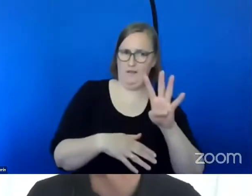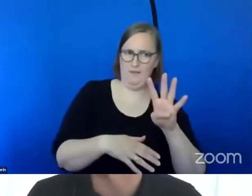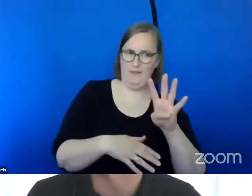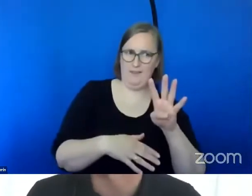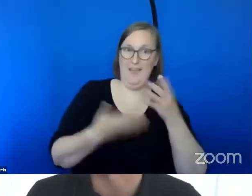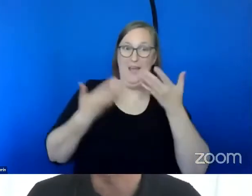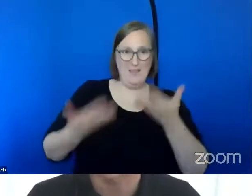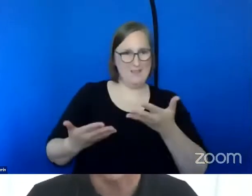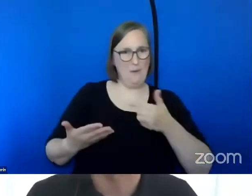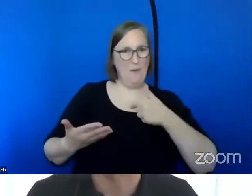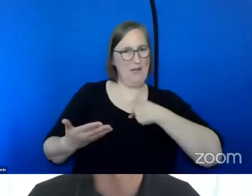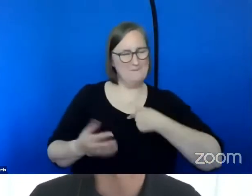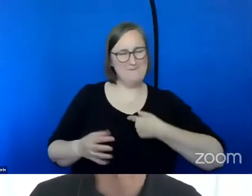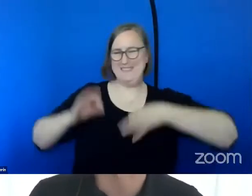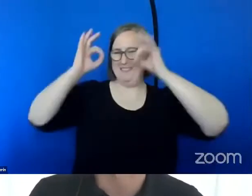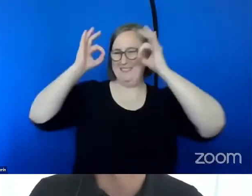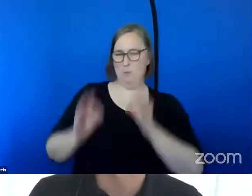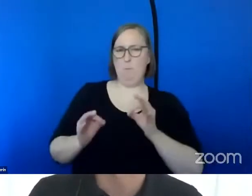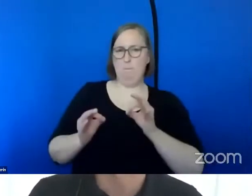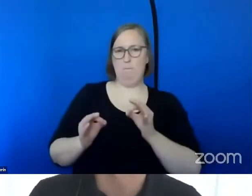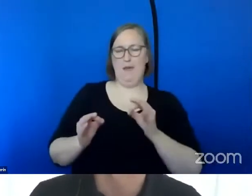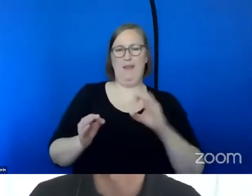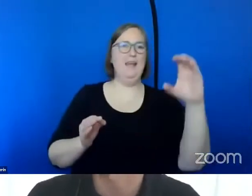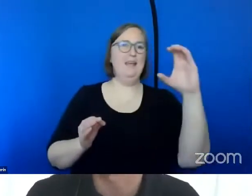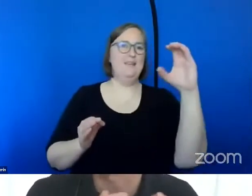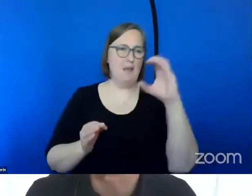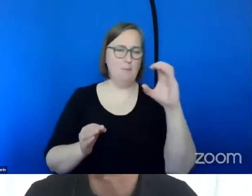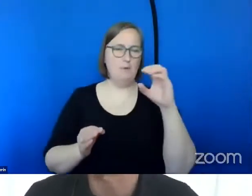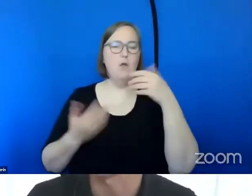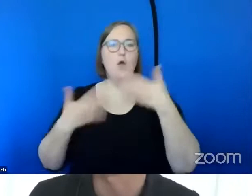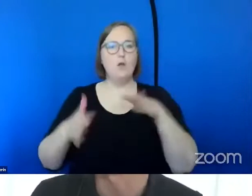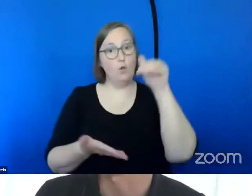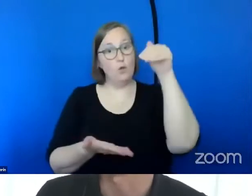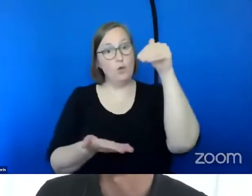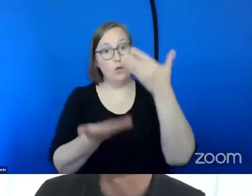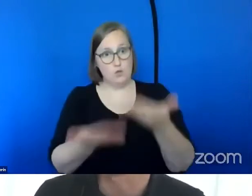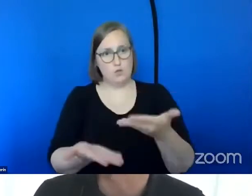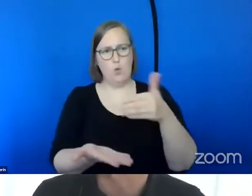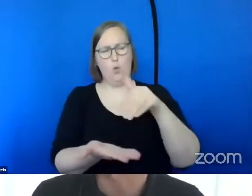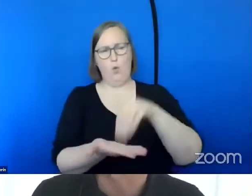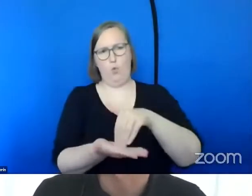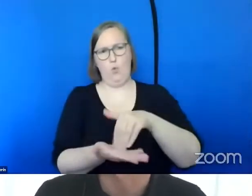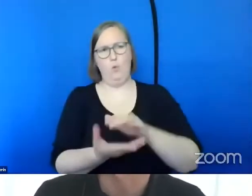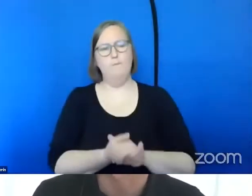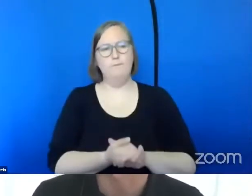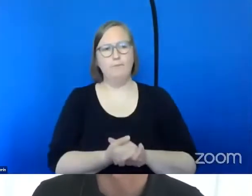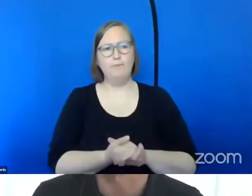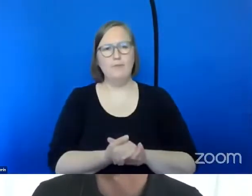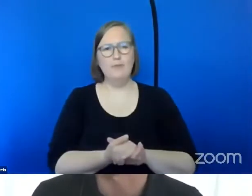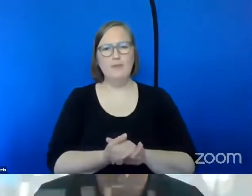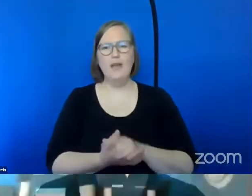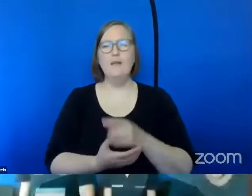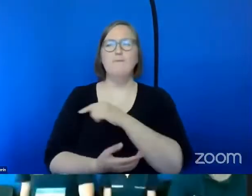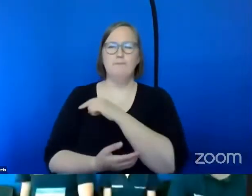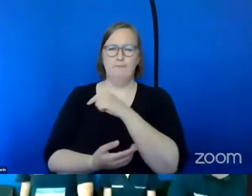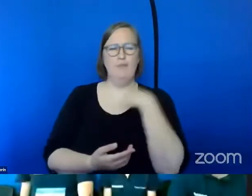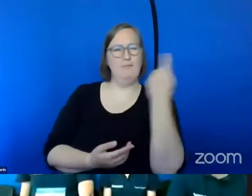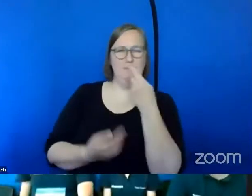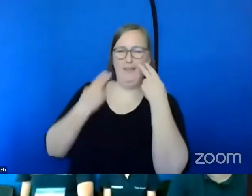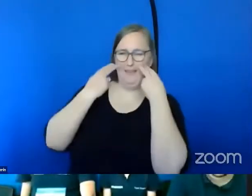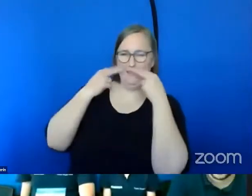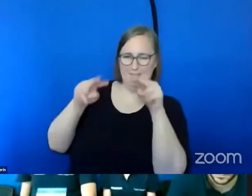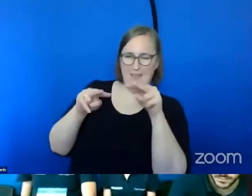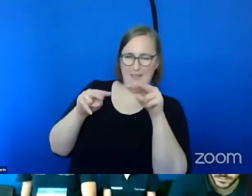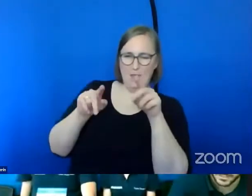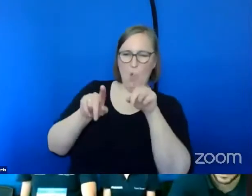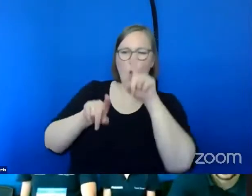at CYBATHLON. Adapt the technology for the people that are using the devices in the end in daily life, that they can